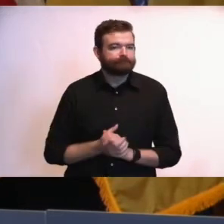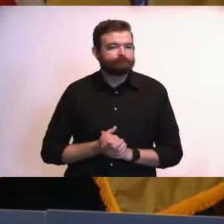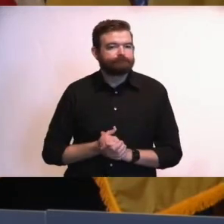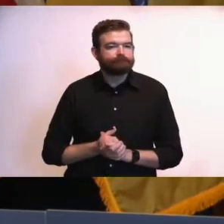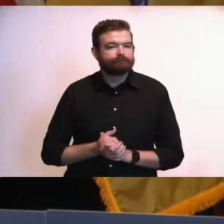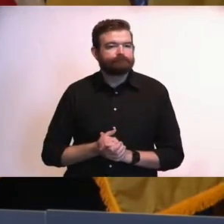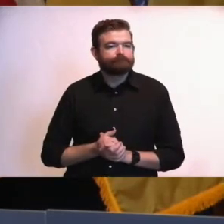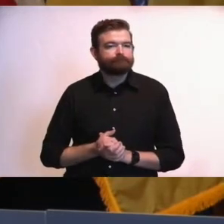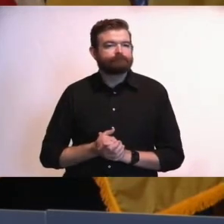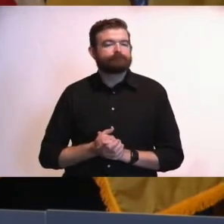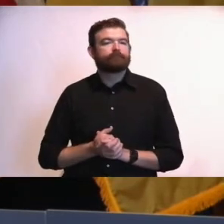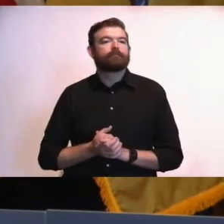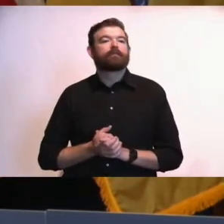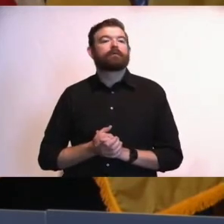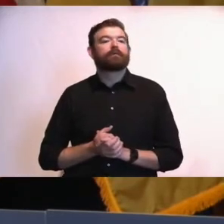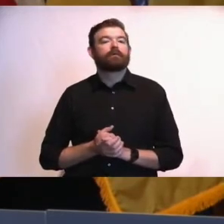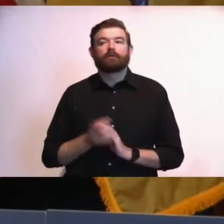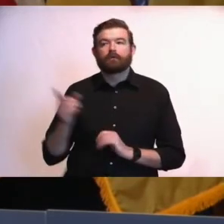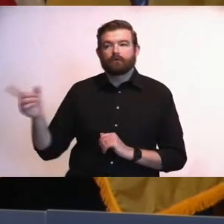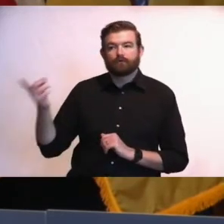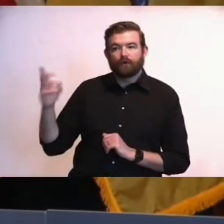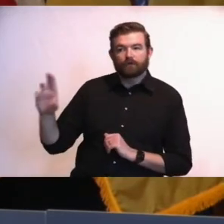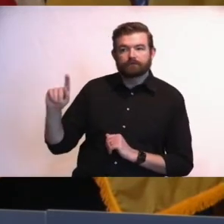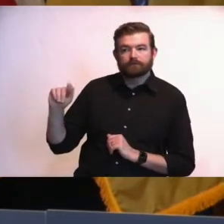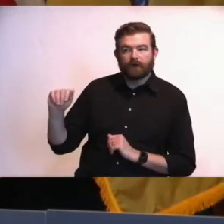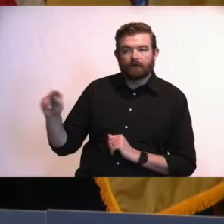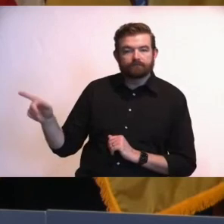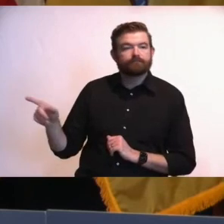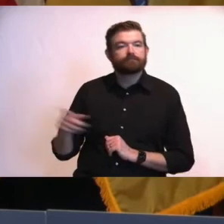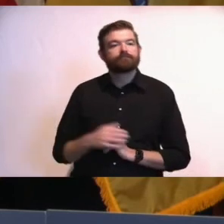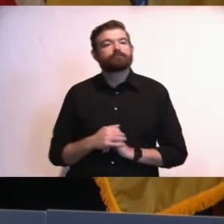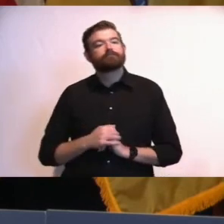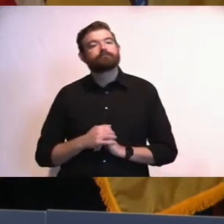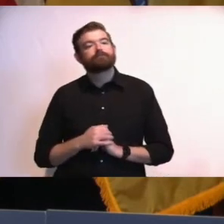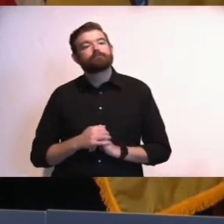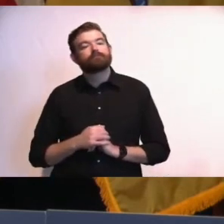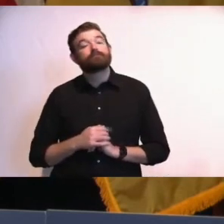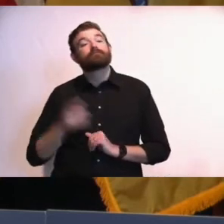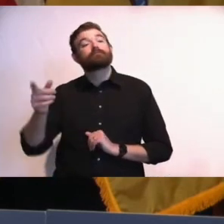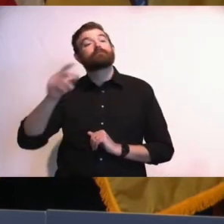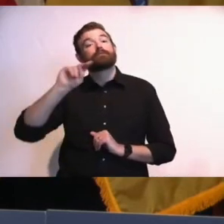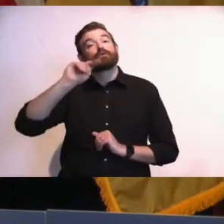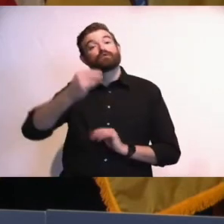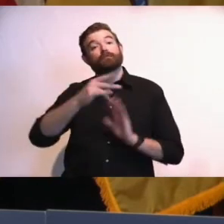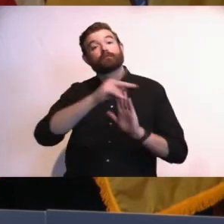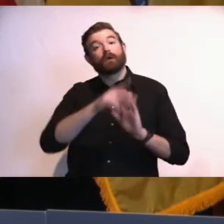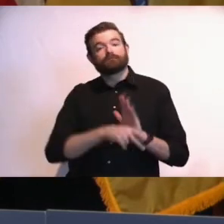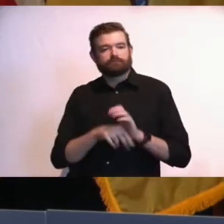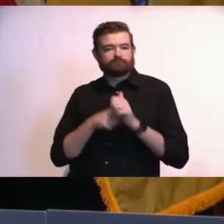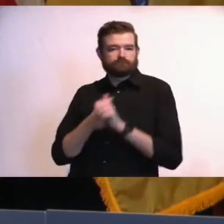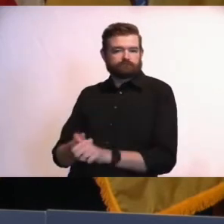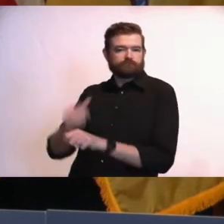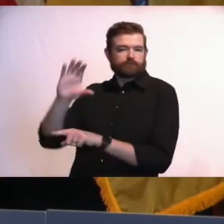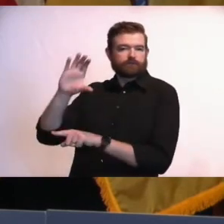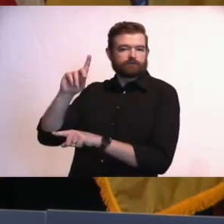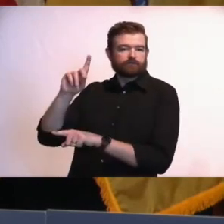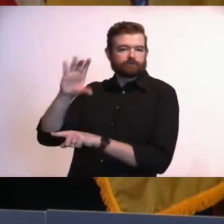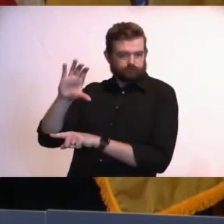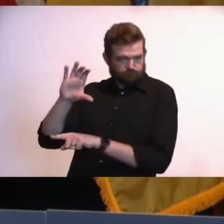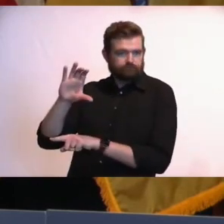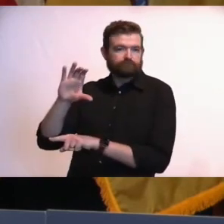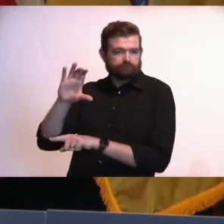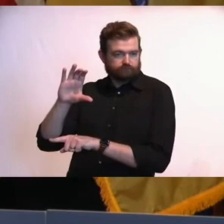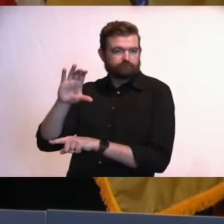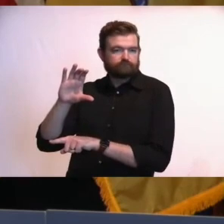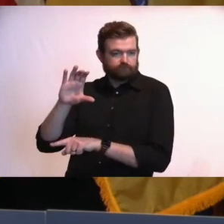guidance, which basically aligns with the CDC guidance in healthcare facility settings. And it's hard to just kind